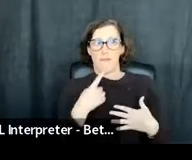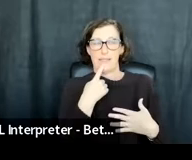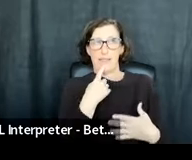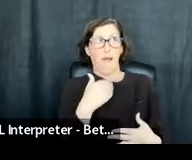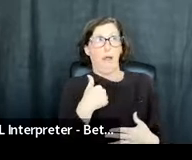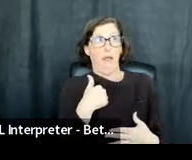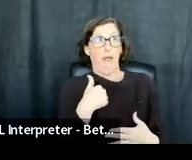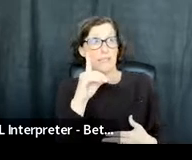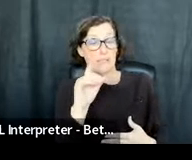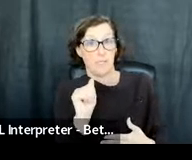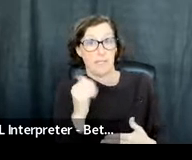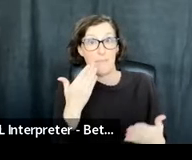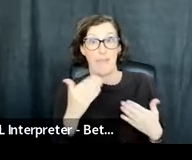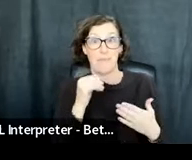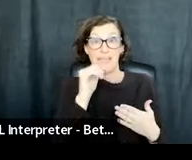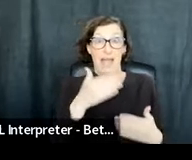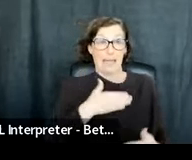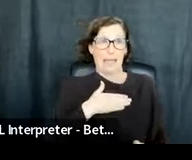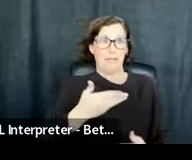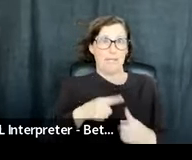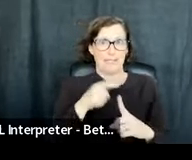perhaps even not admitting it to themselves?